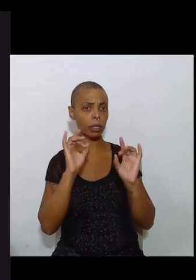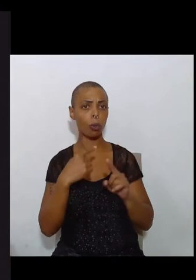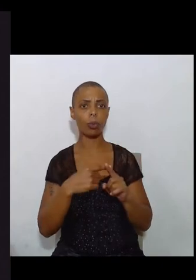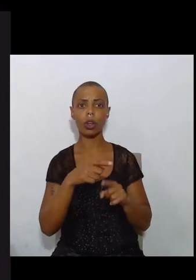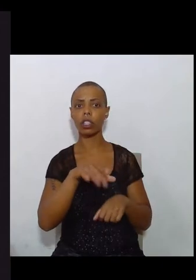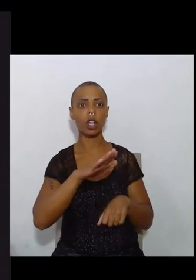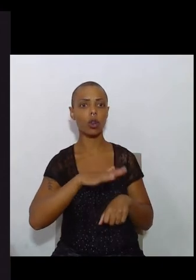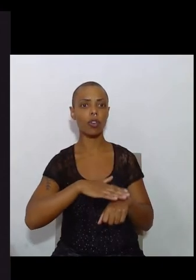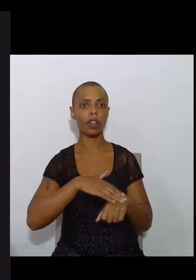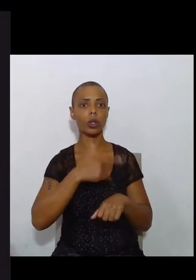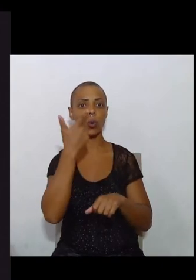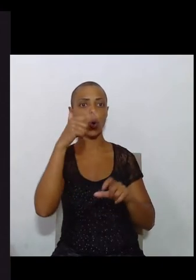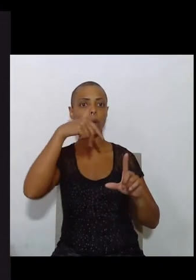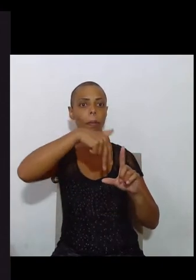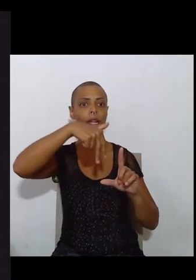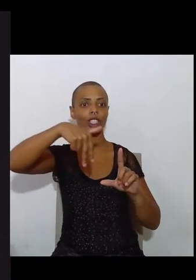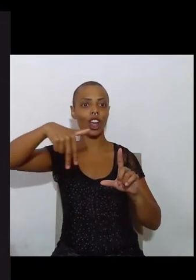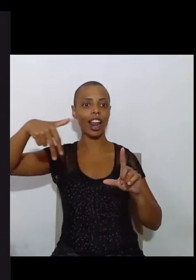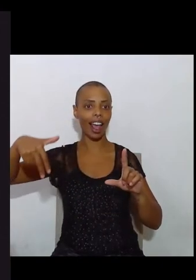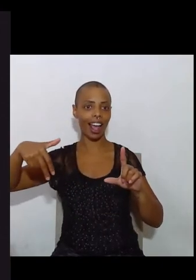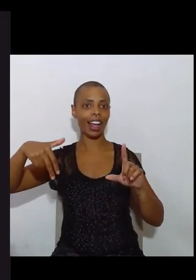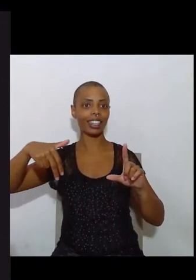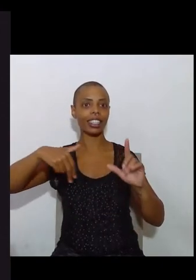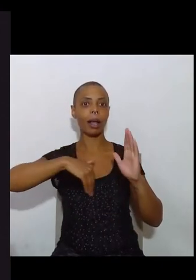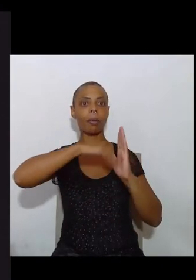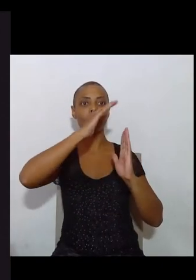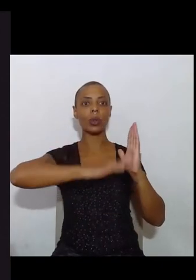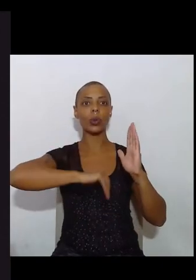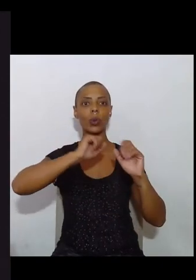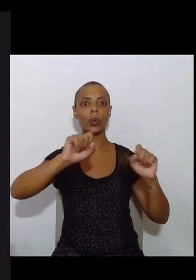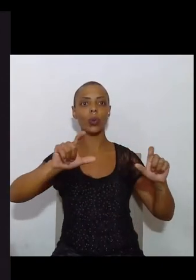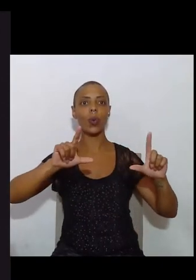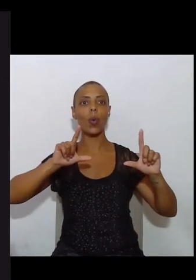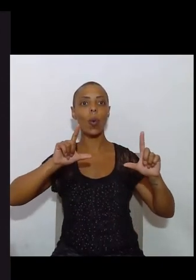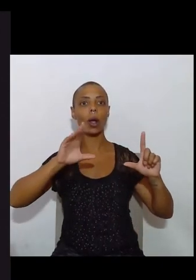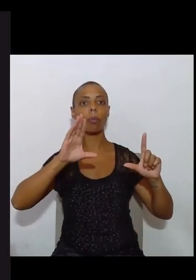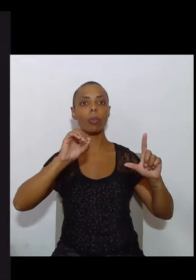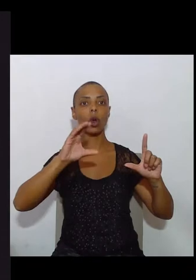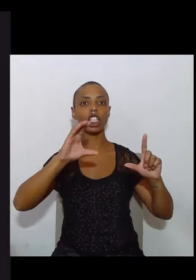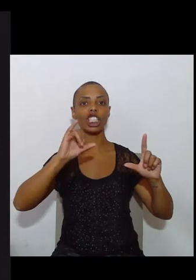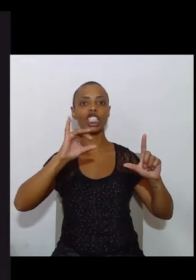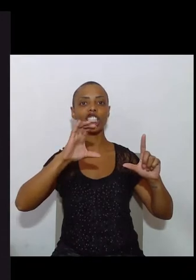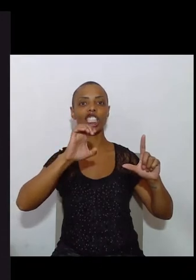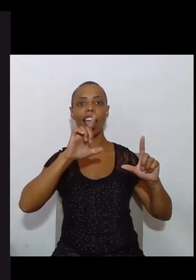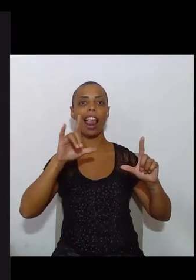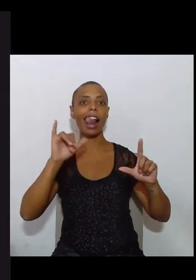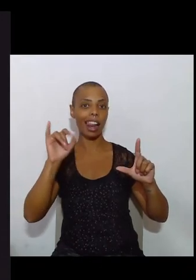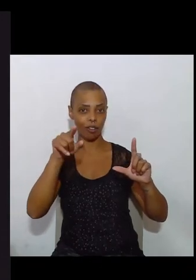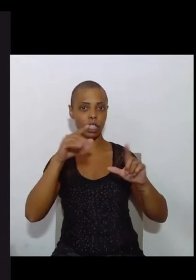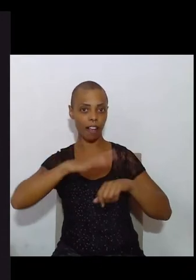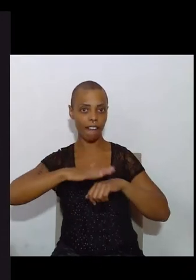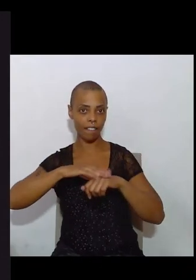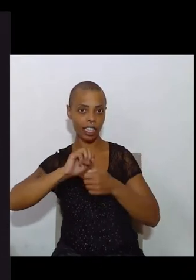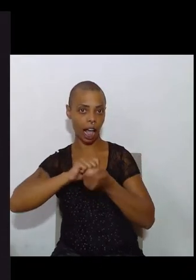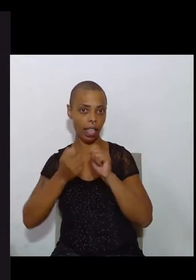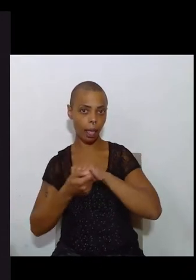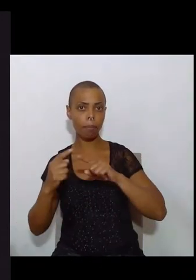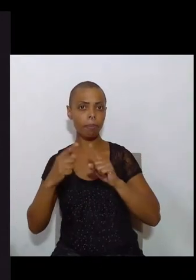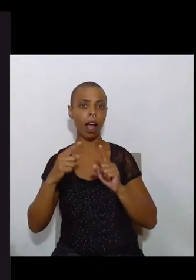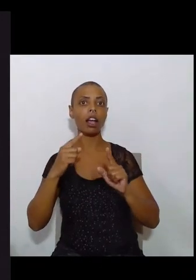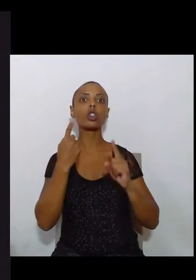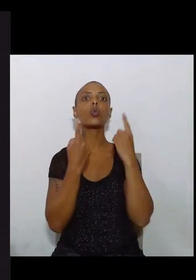you did not depict the other characters of Botticelli's painting in your work and